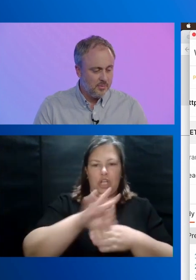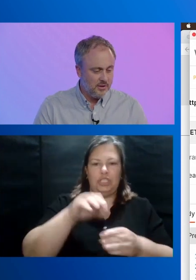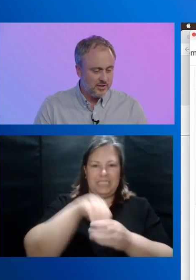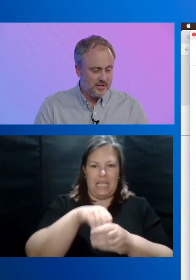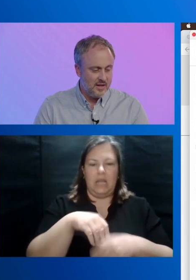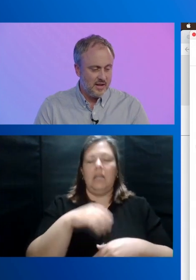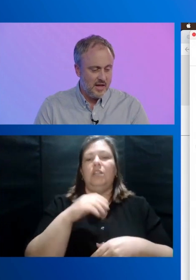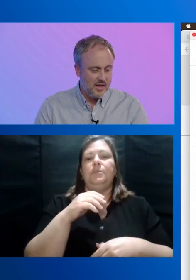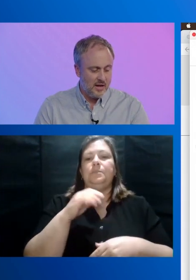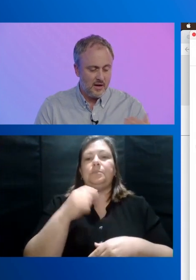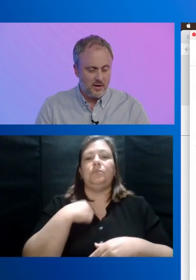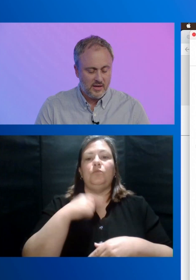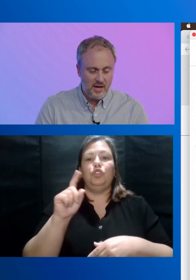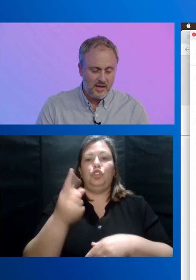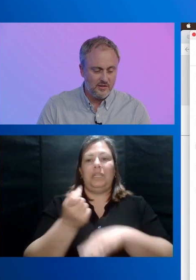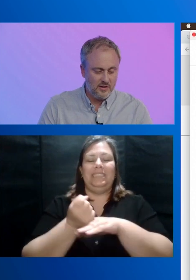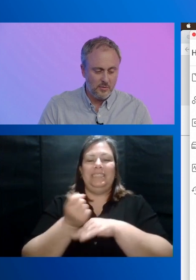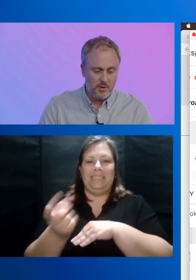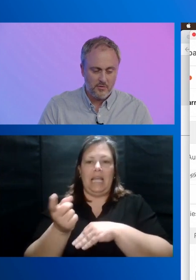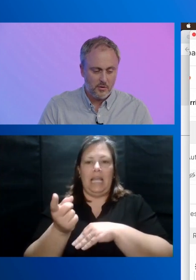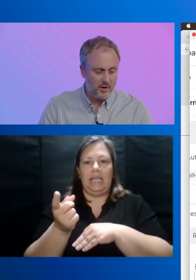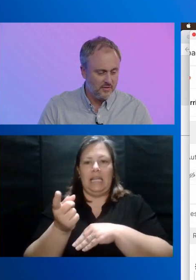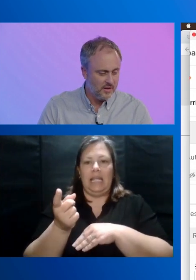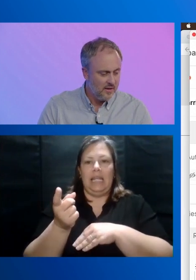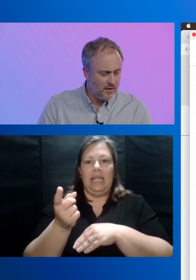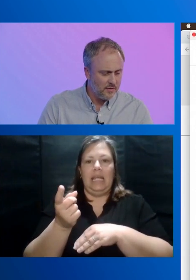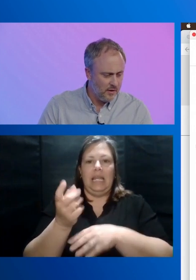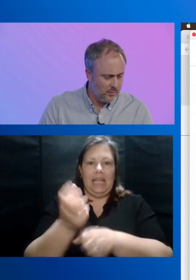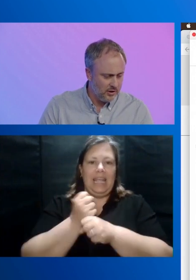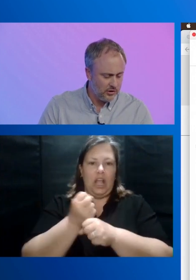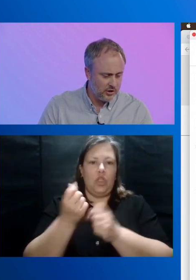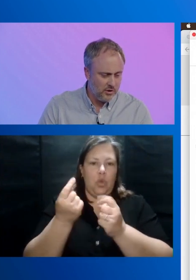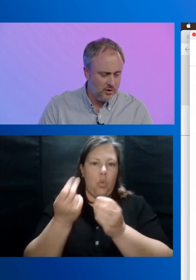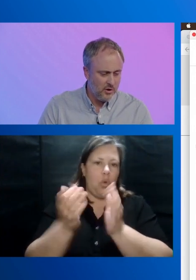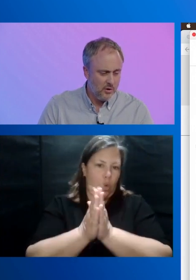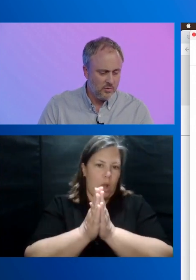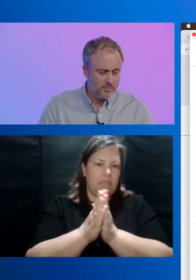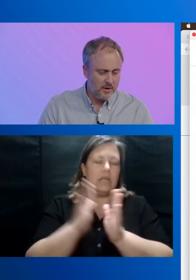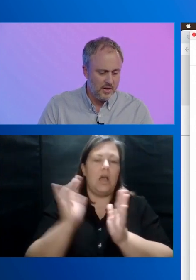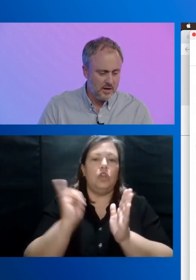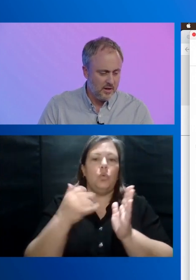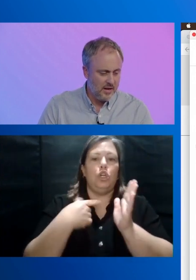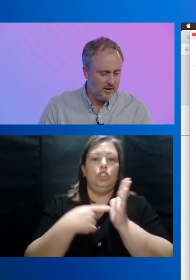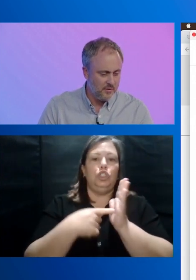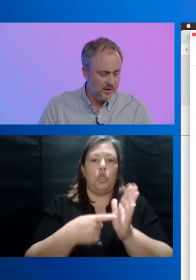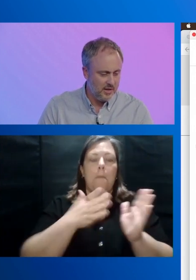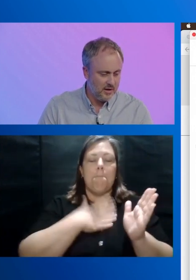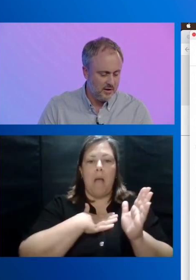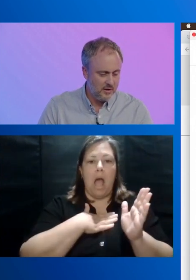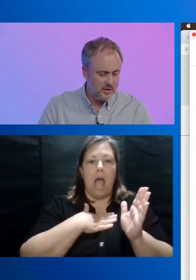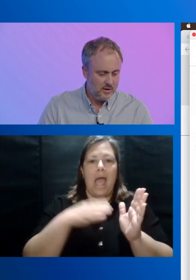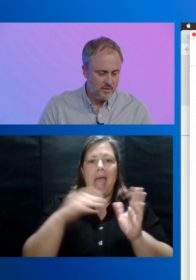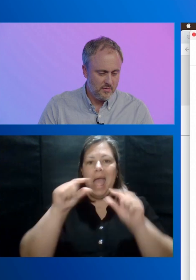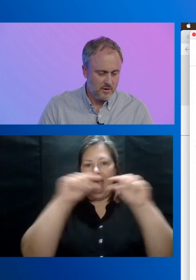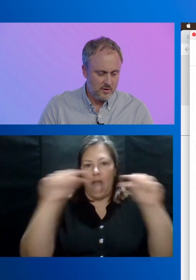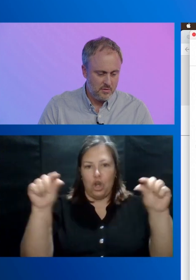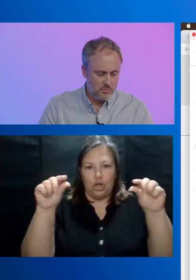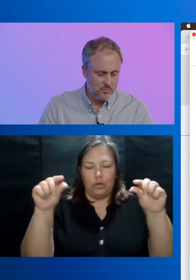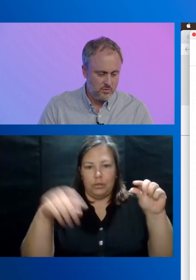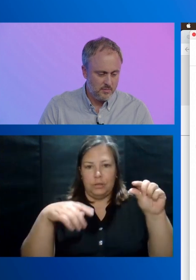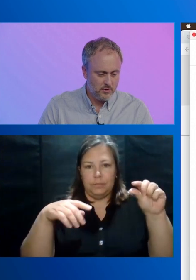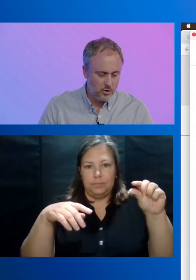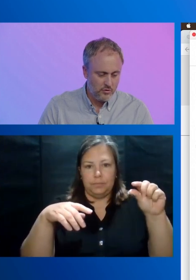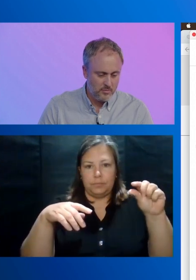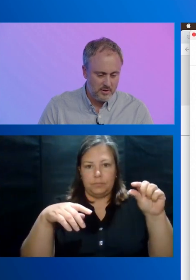can simply just send a get HTTP request. The other thing I wanted to show you was my header in here. If I go,